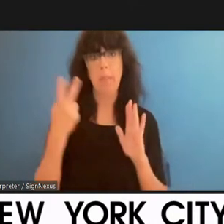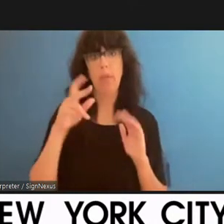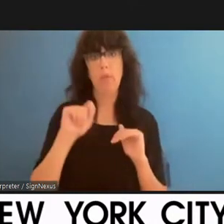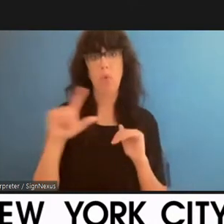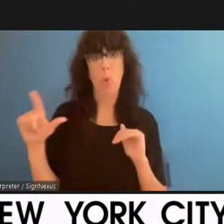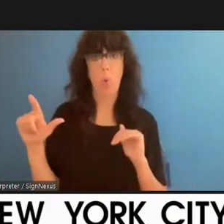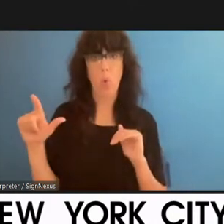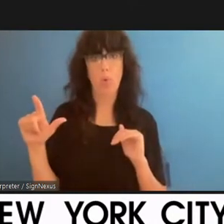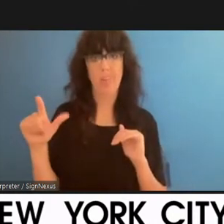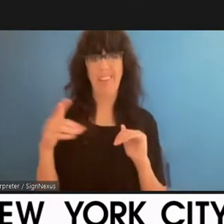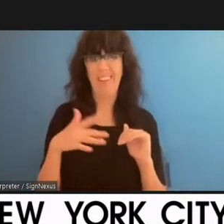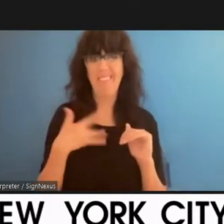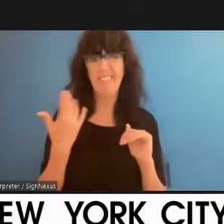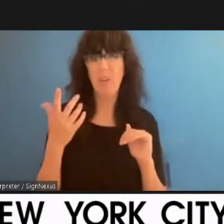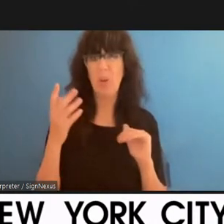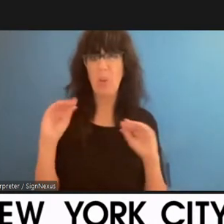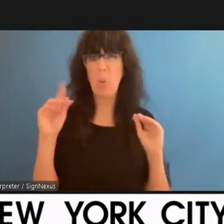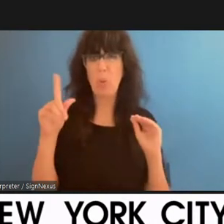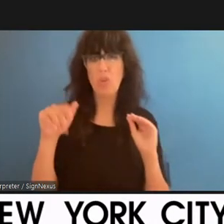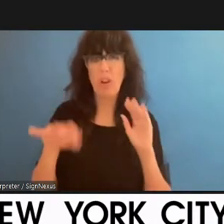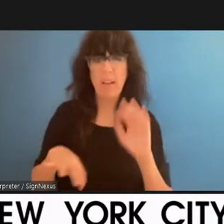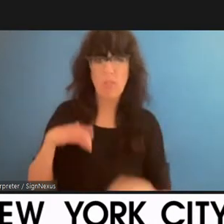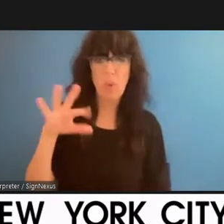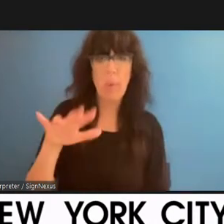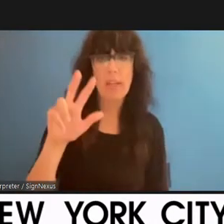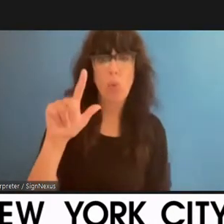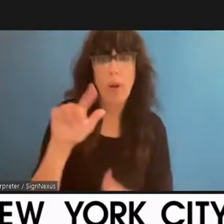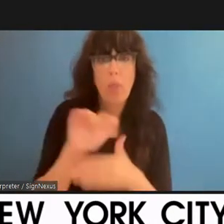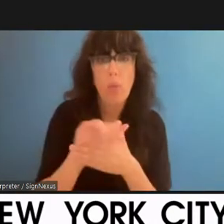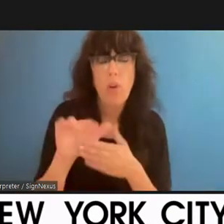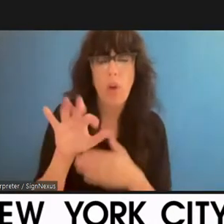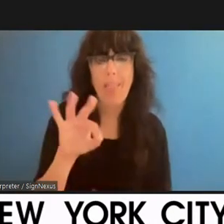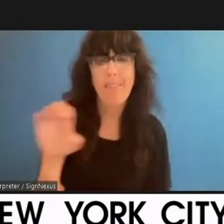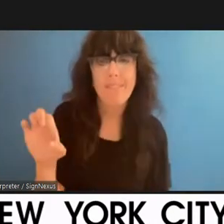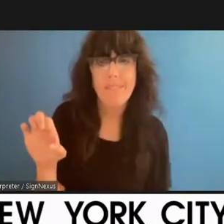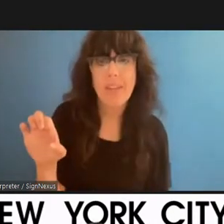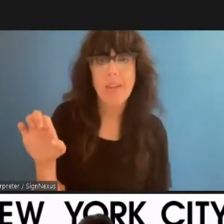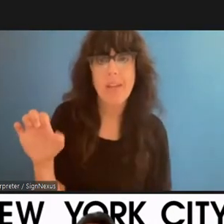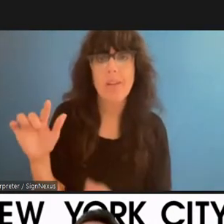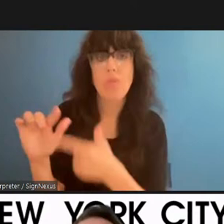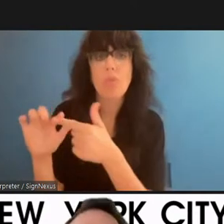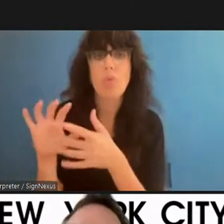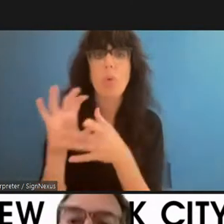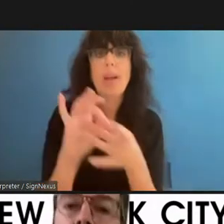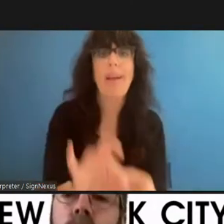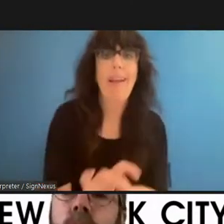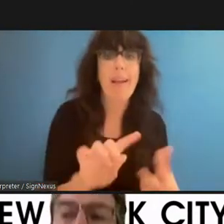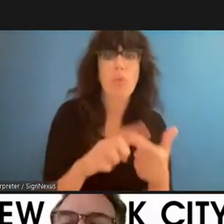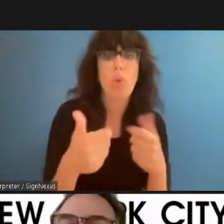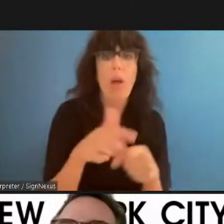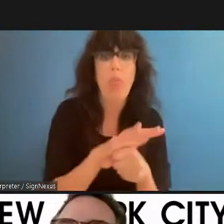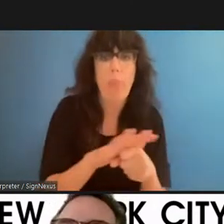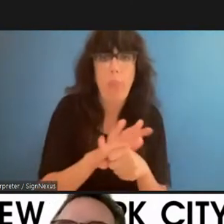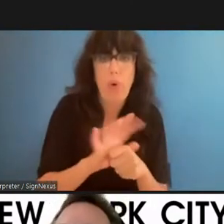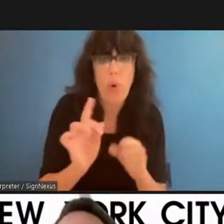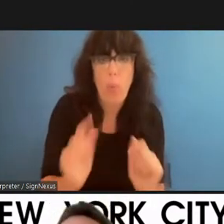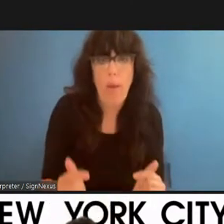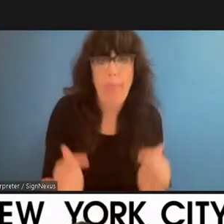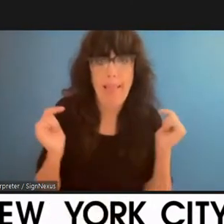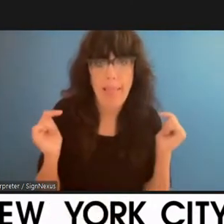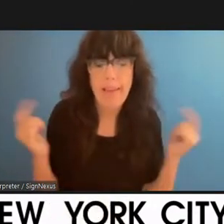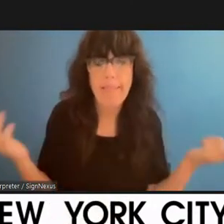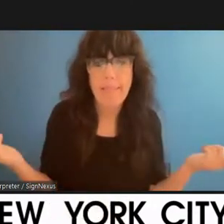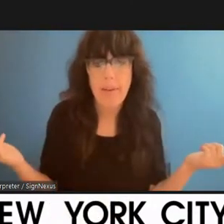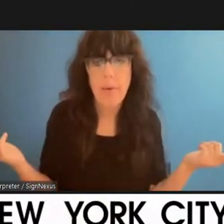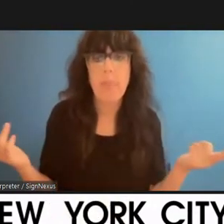one should have to pay a 23 fee to have to connect to another borough in the city in which they live and in terms